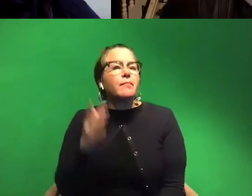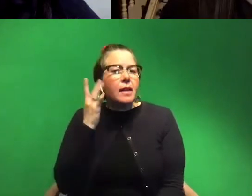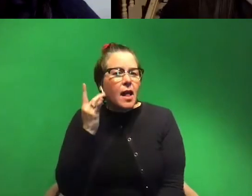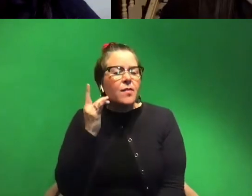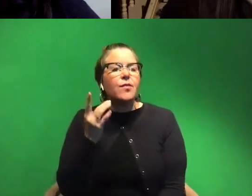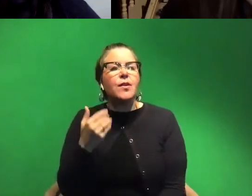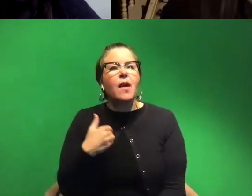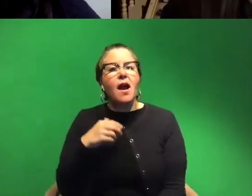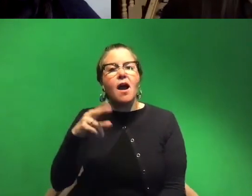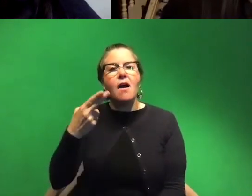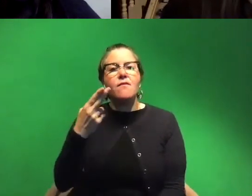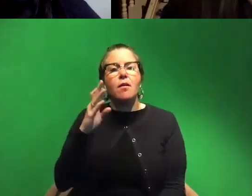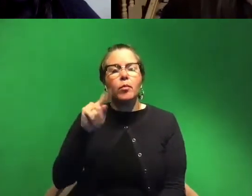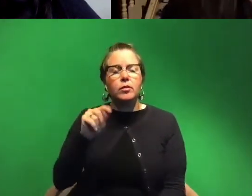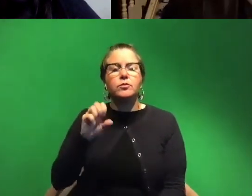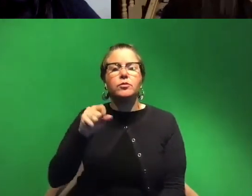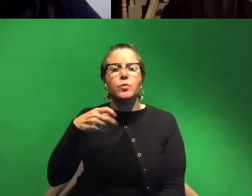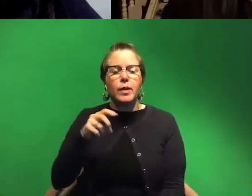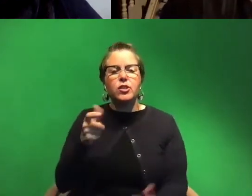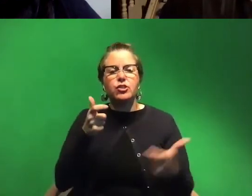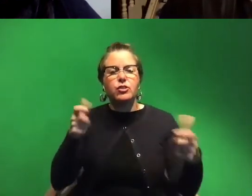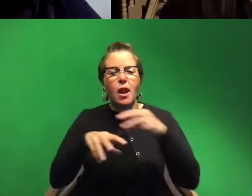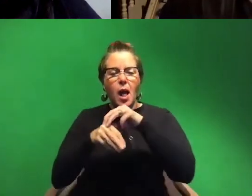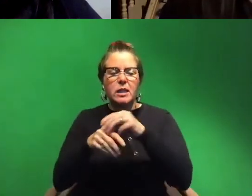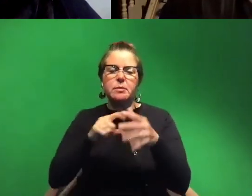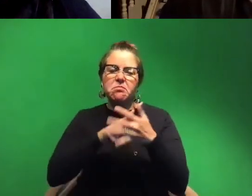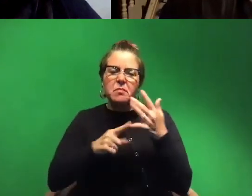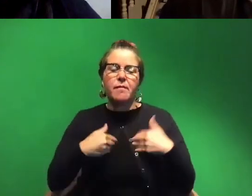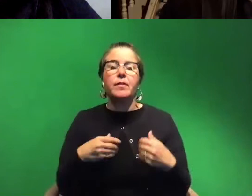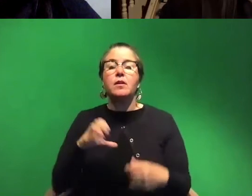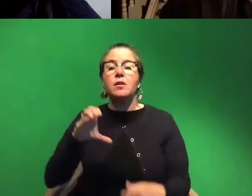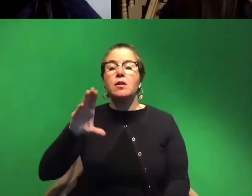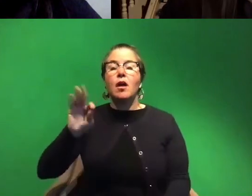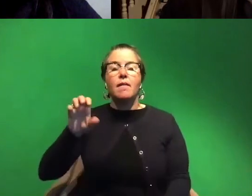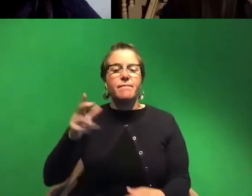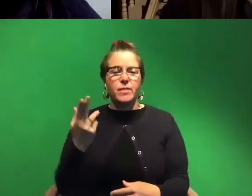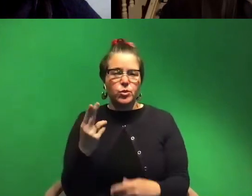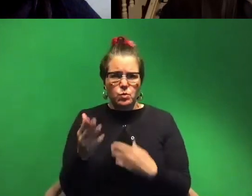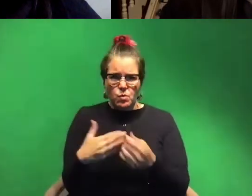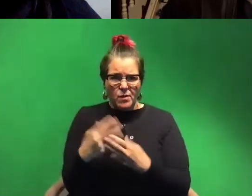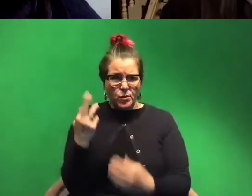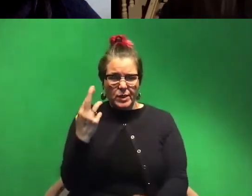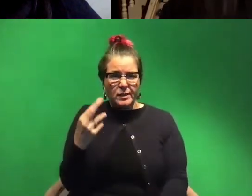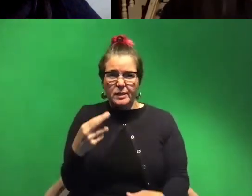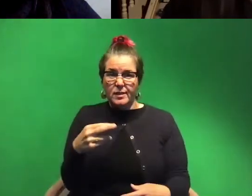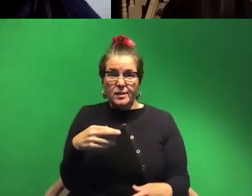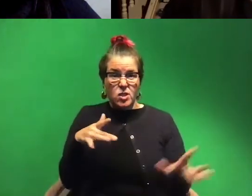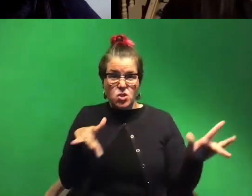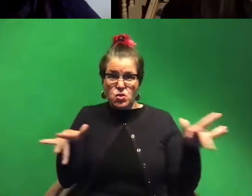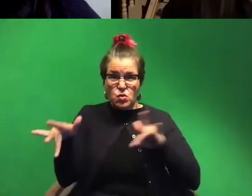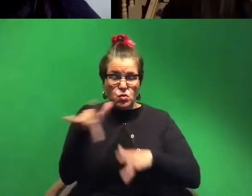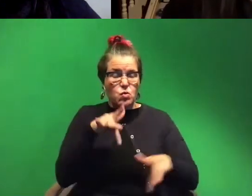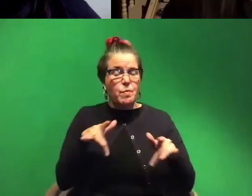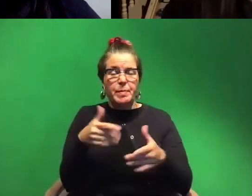got Humboldt squid, there's the giant octopus, what have you. Cuttlefish, for whatever reason, do not exist in the oceans around